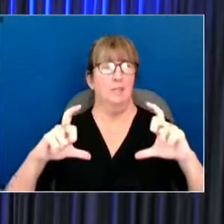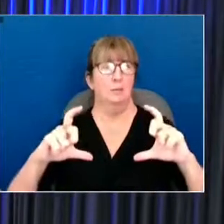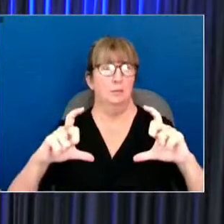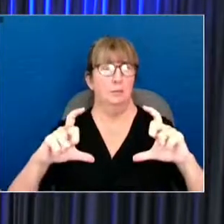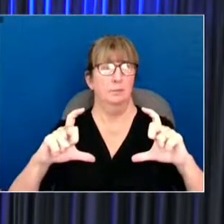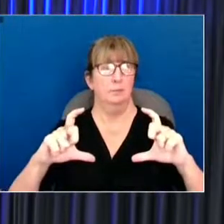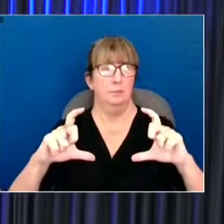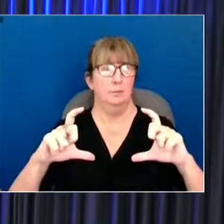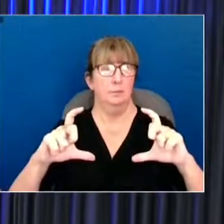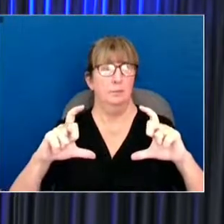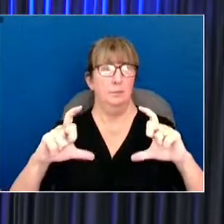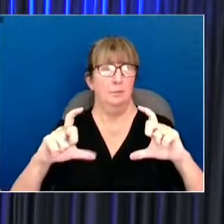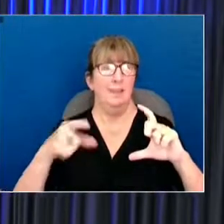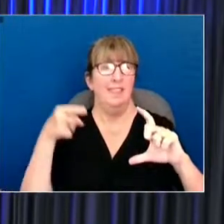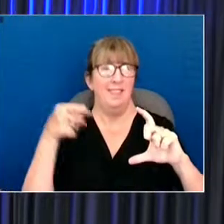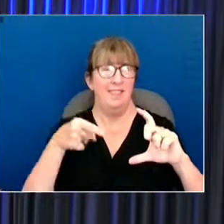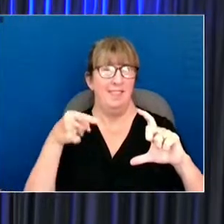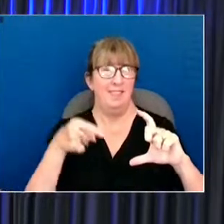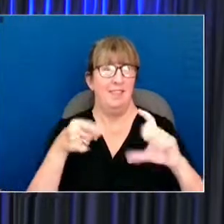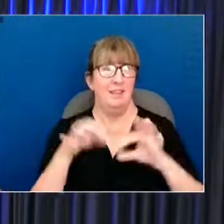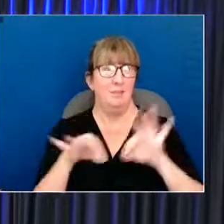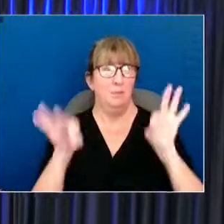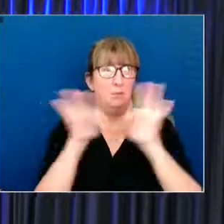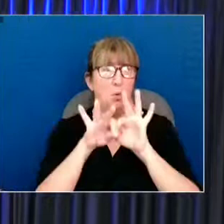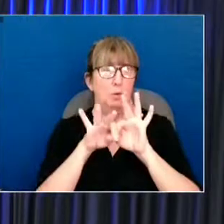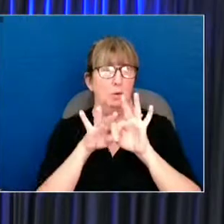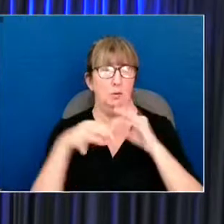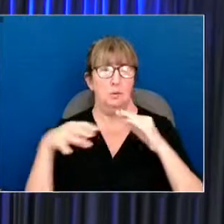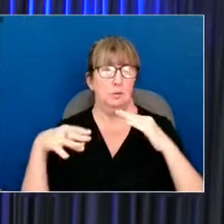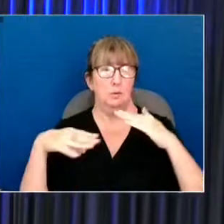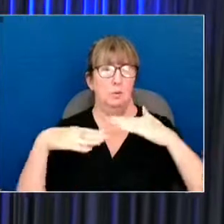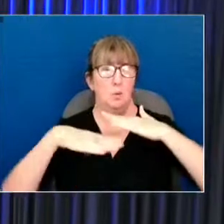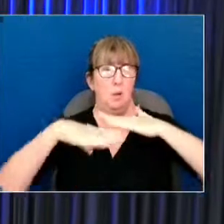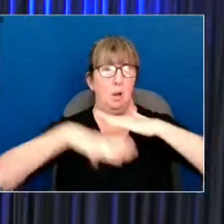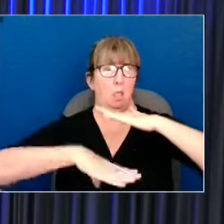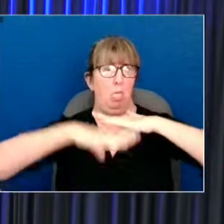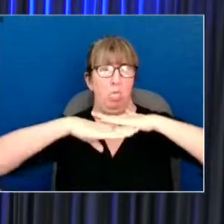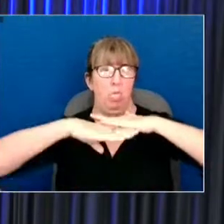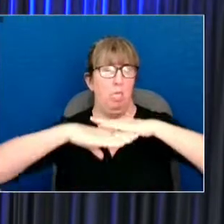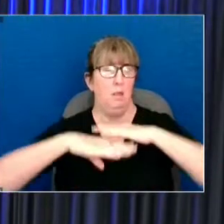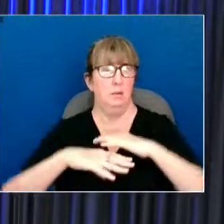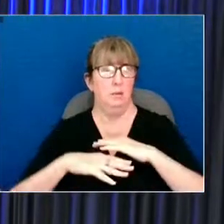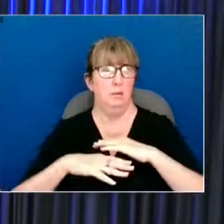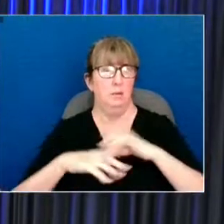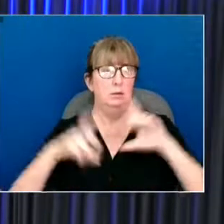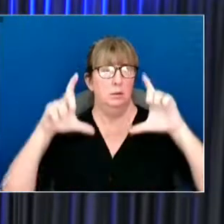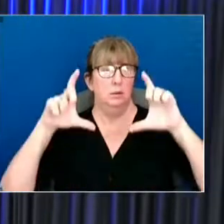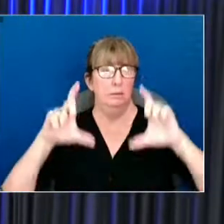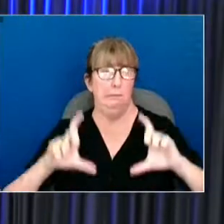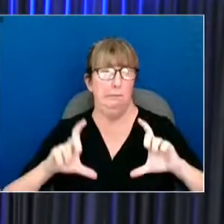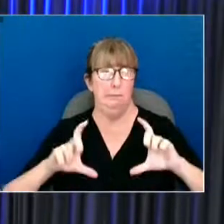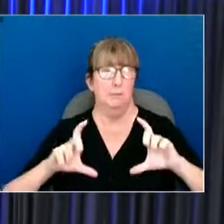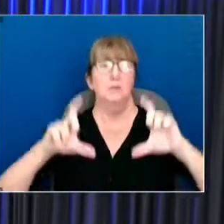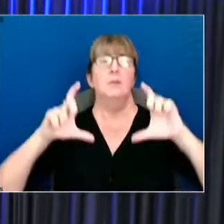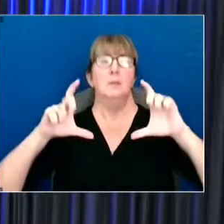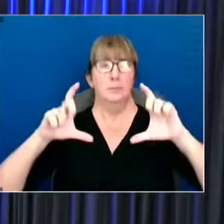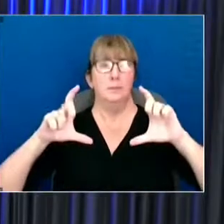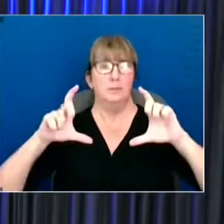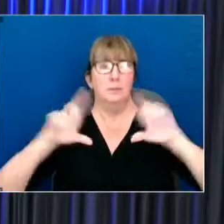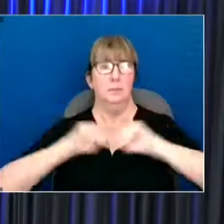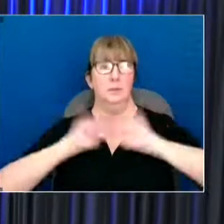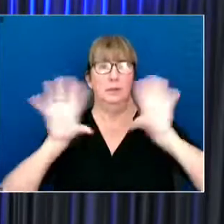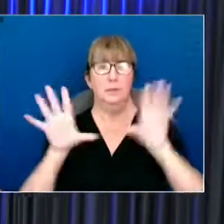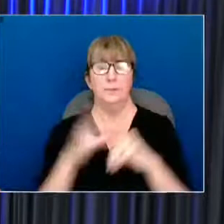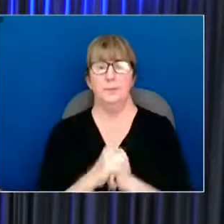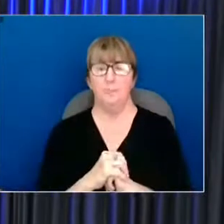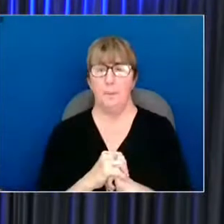what's The seal's the important part, so we don't cut off the seal. Oh, wrong dir- that's it. The other down. The other The down. other down, the